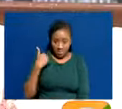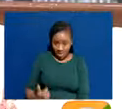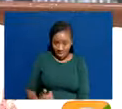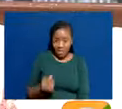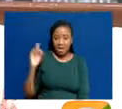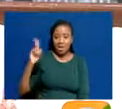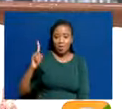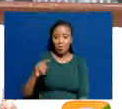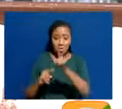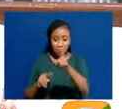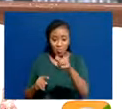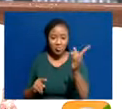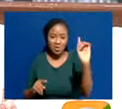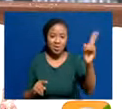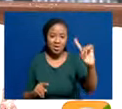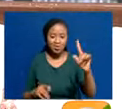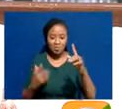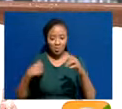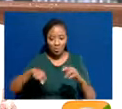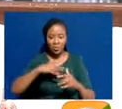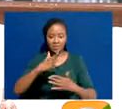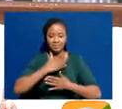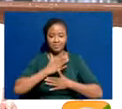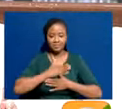capital, and from that ownership then,